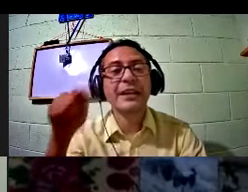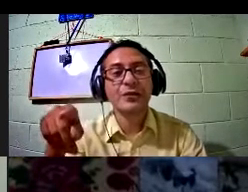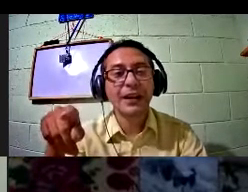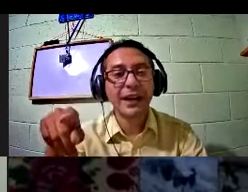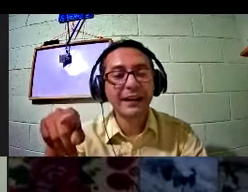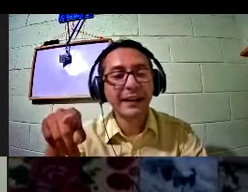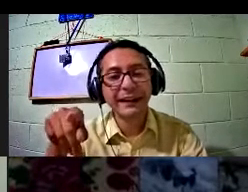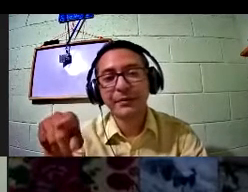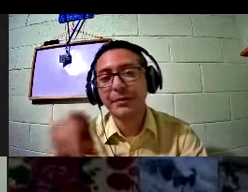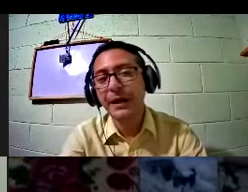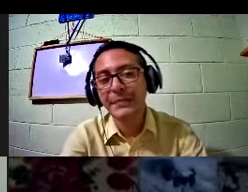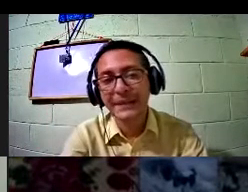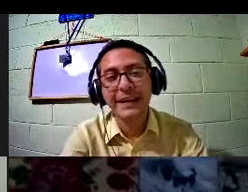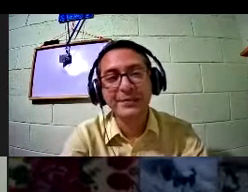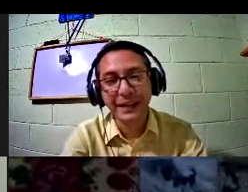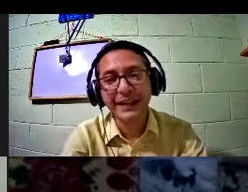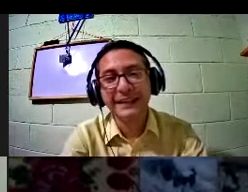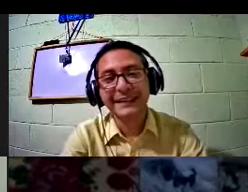Cool. Oh, yeah, you got a leave of absence.